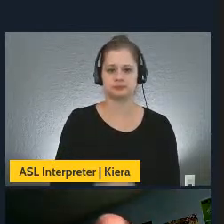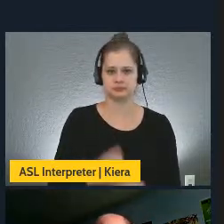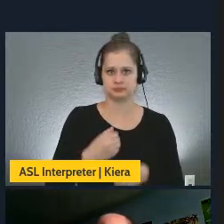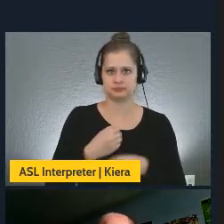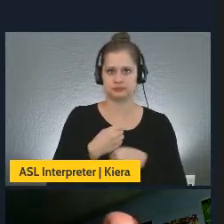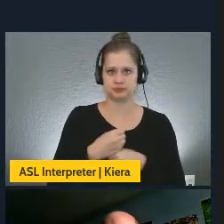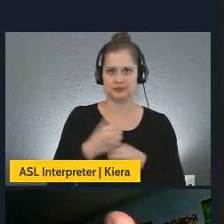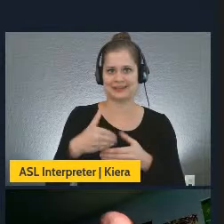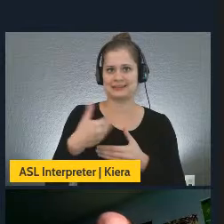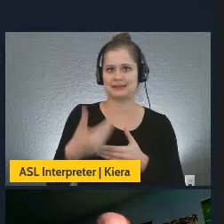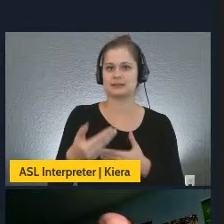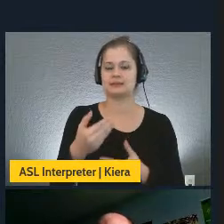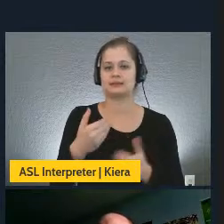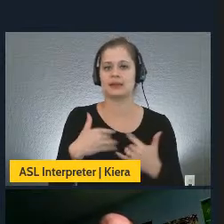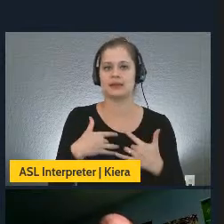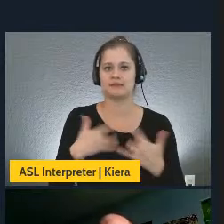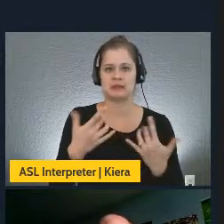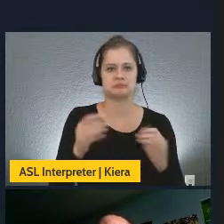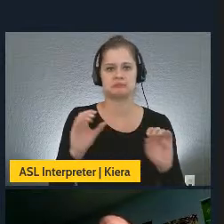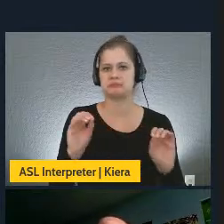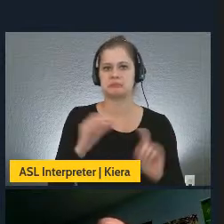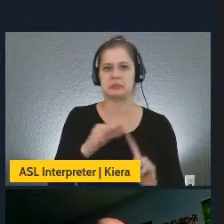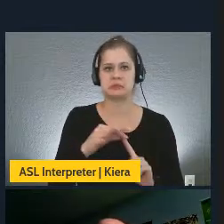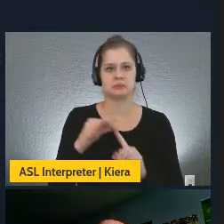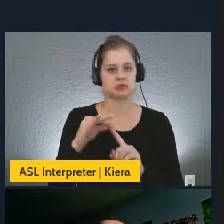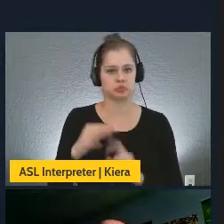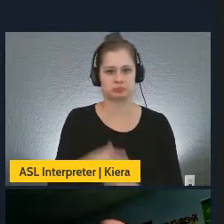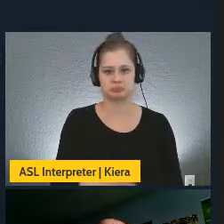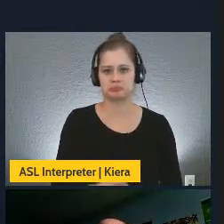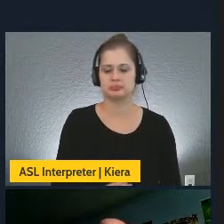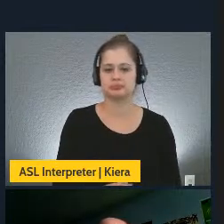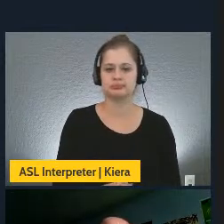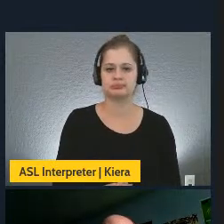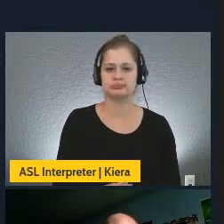event. Nothing particularly special there.